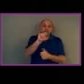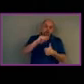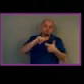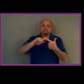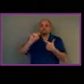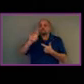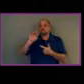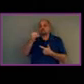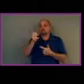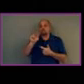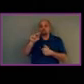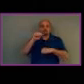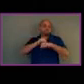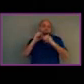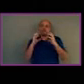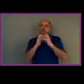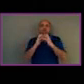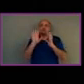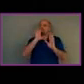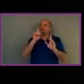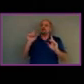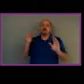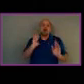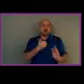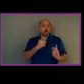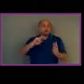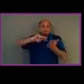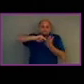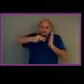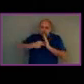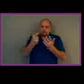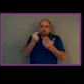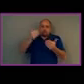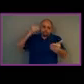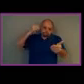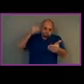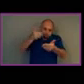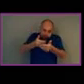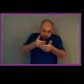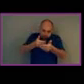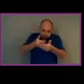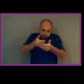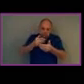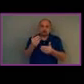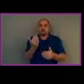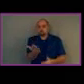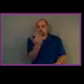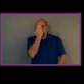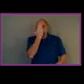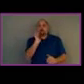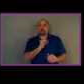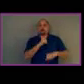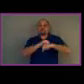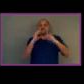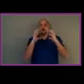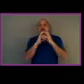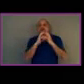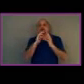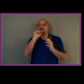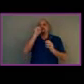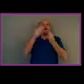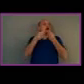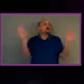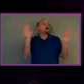The real purpose is to get our first close-up look at the Trojan asteroids that we'll be flying past.